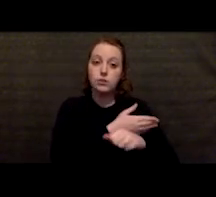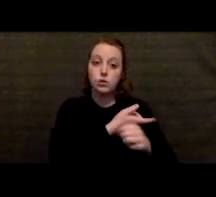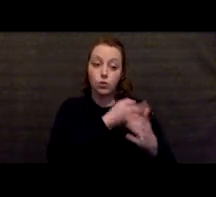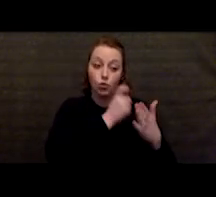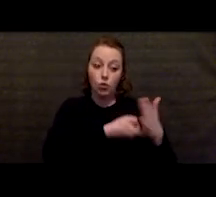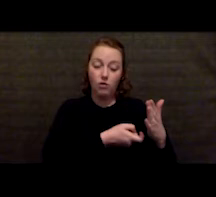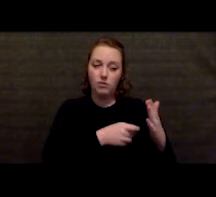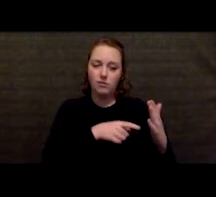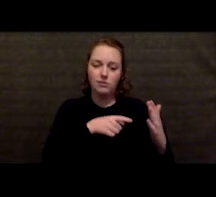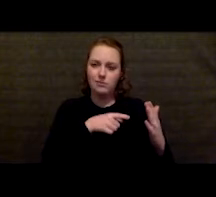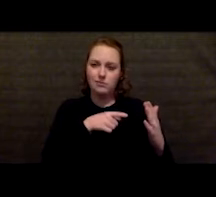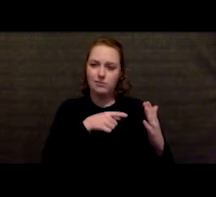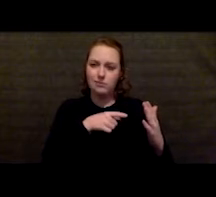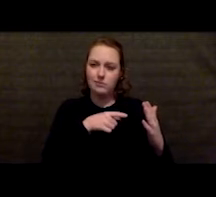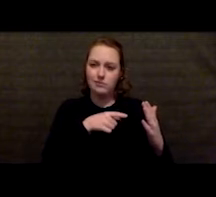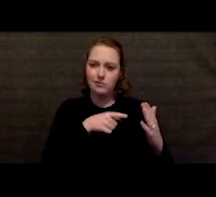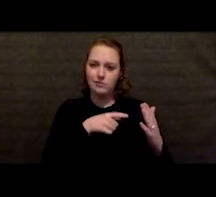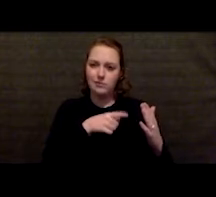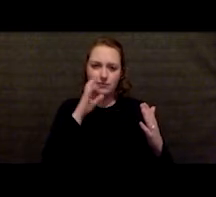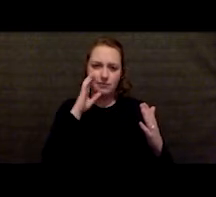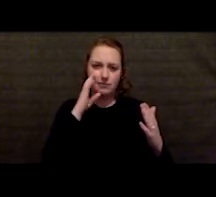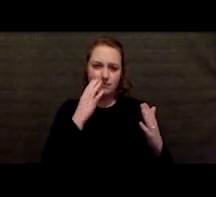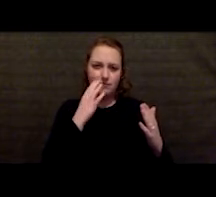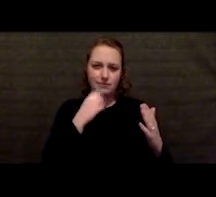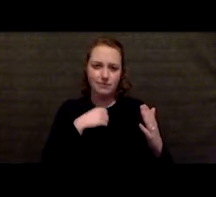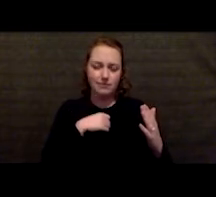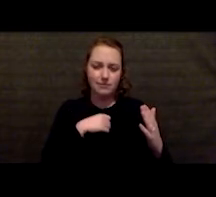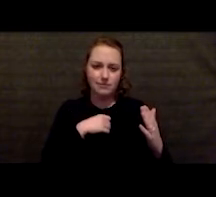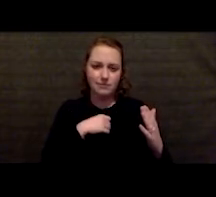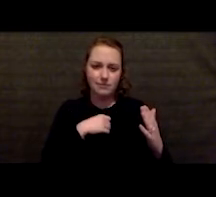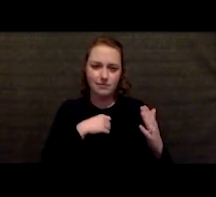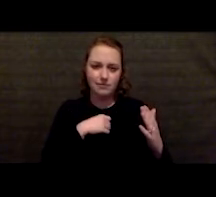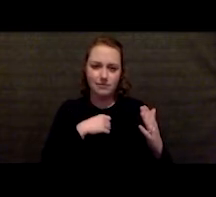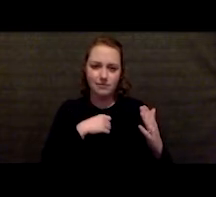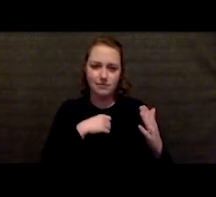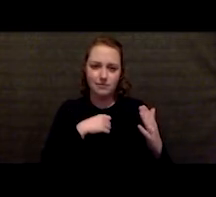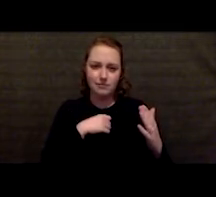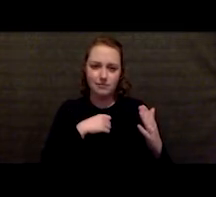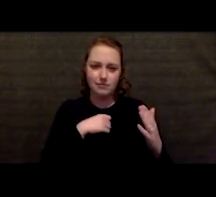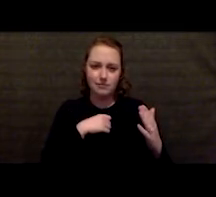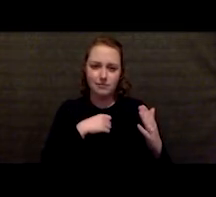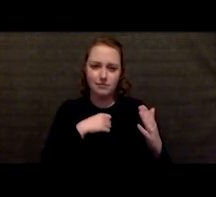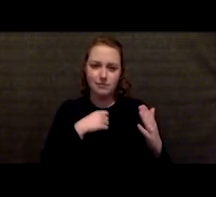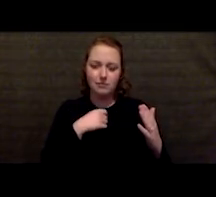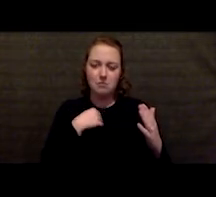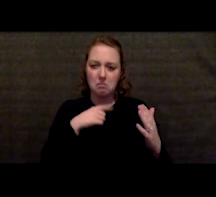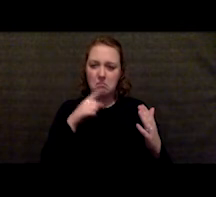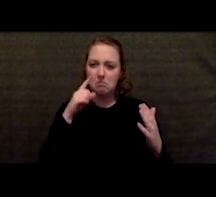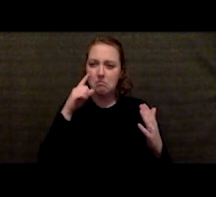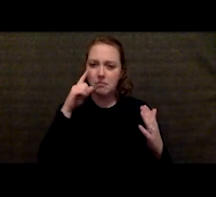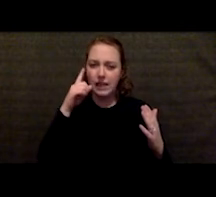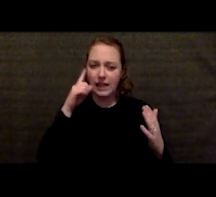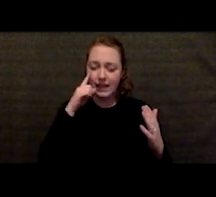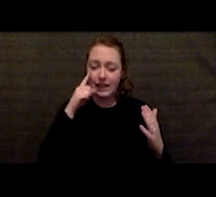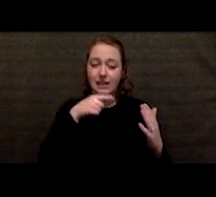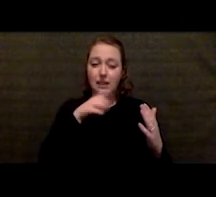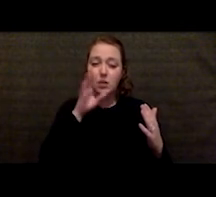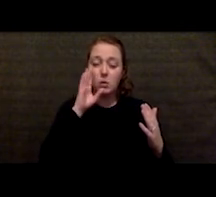realistic, because it would seem that would cost at least 50% more than building a new facility.